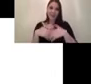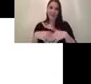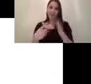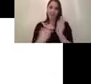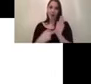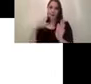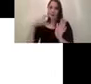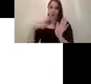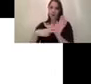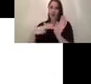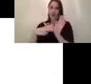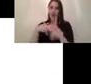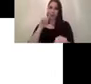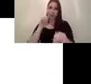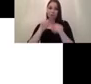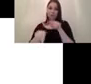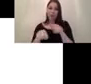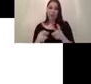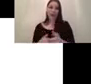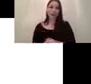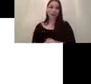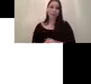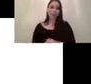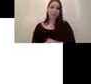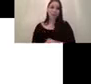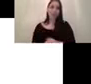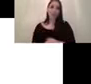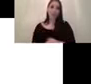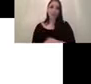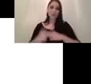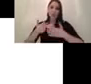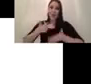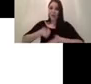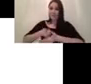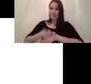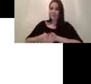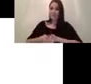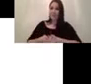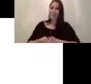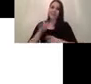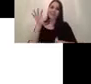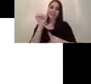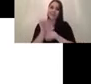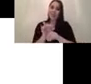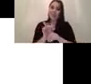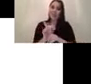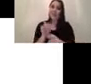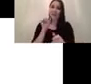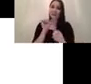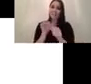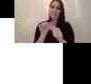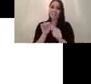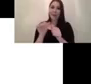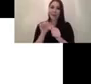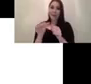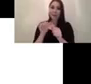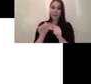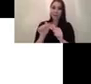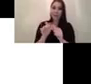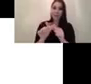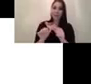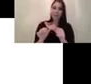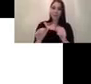tried to push the limit of detecting better bounding boxes, meaning have a better